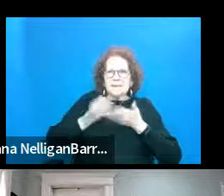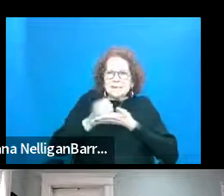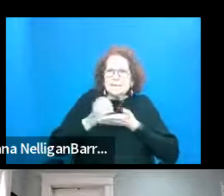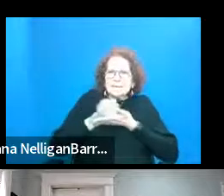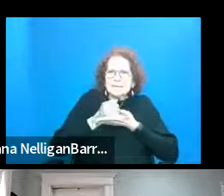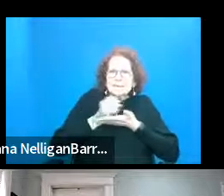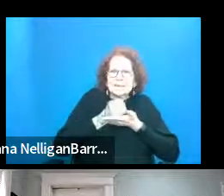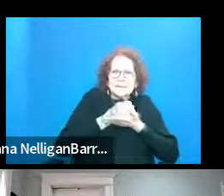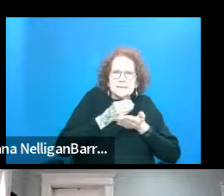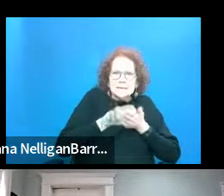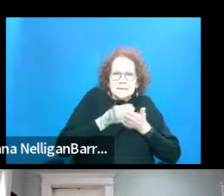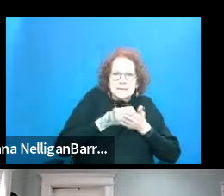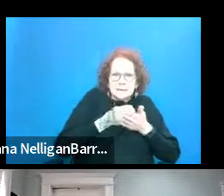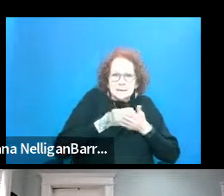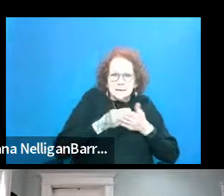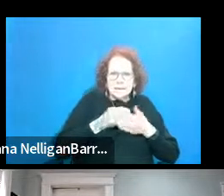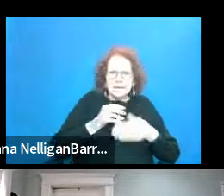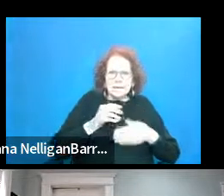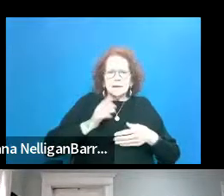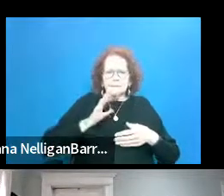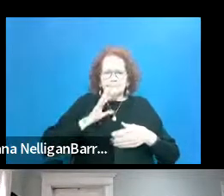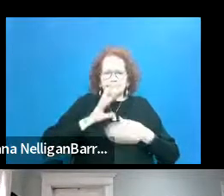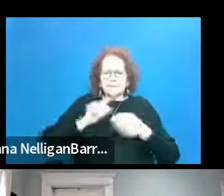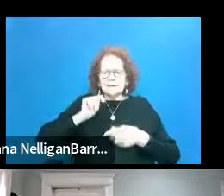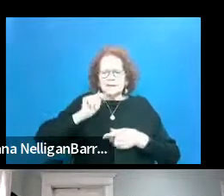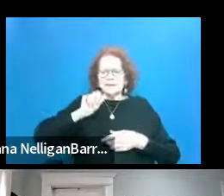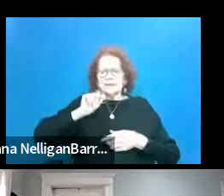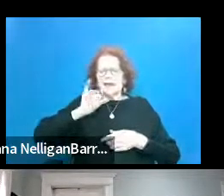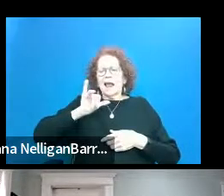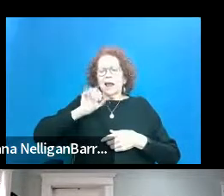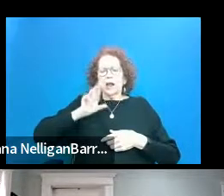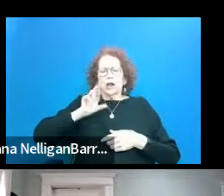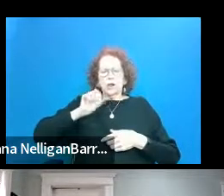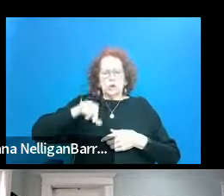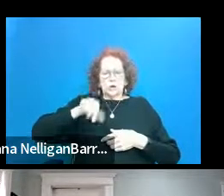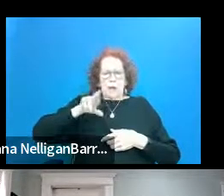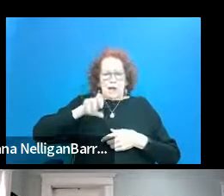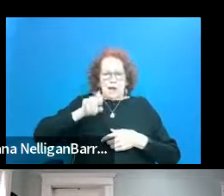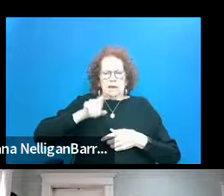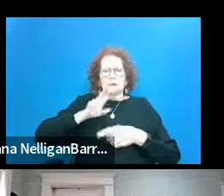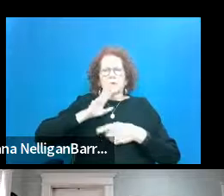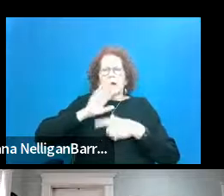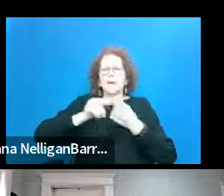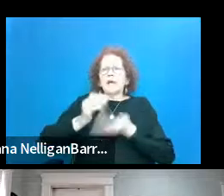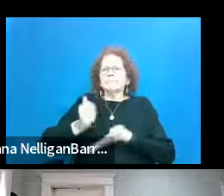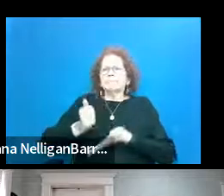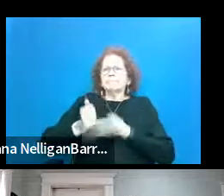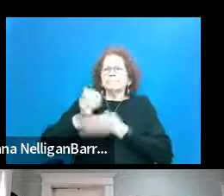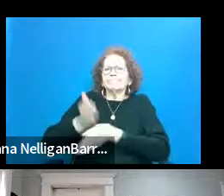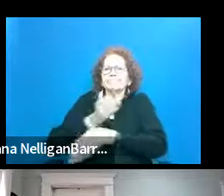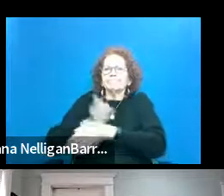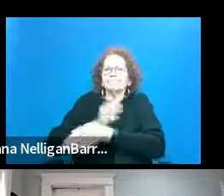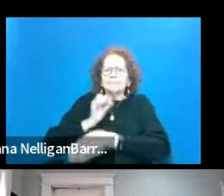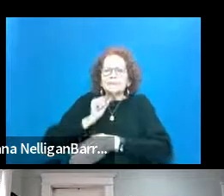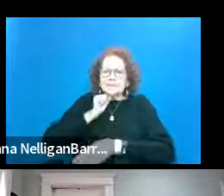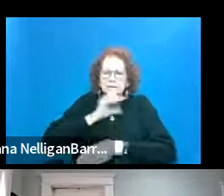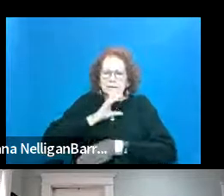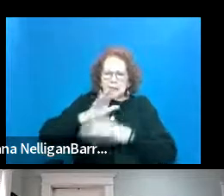development, the old Hickey Freeman rehab for senior housing. So that was a good thing to see. So, not a whole lot this month, but a lot of good stuff.